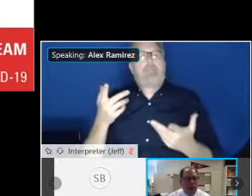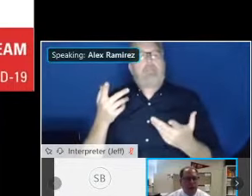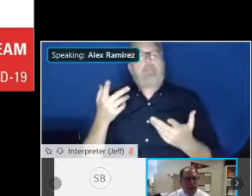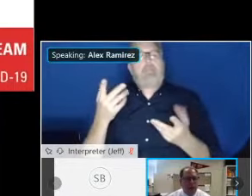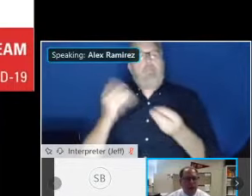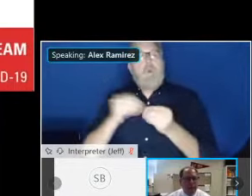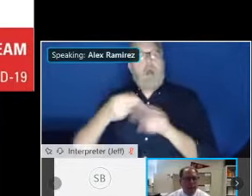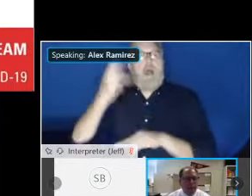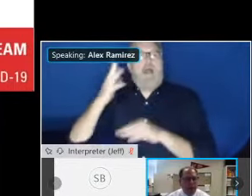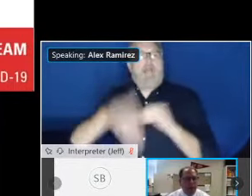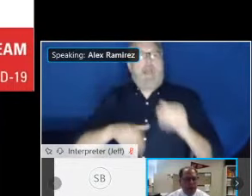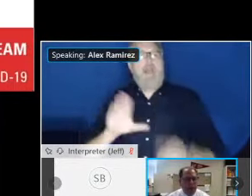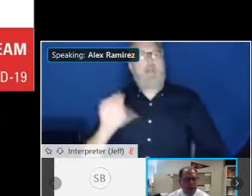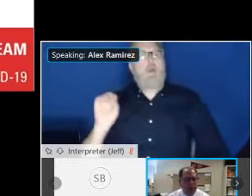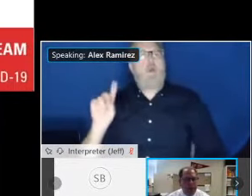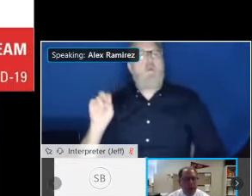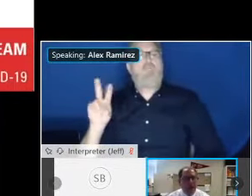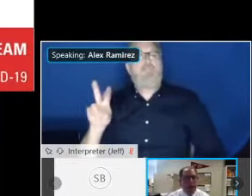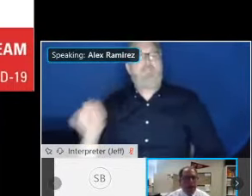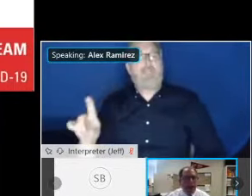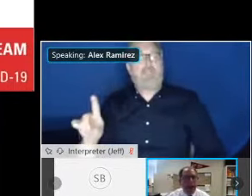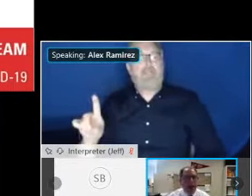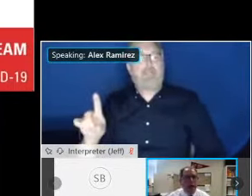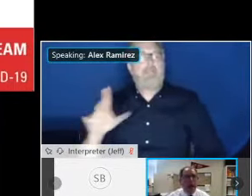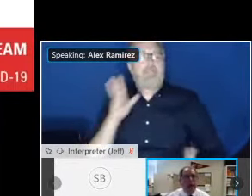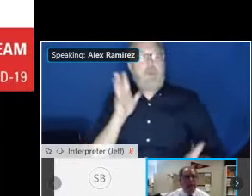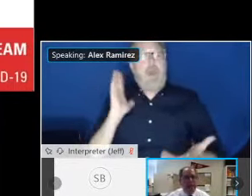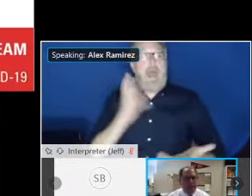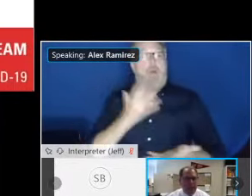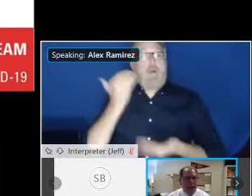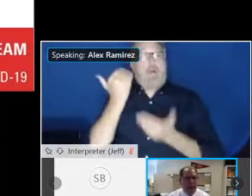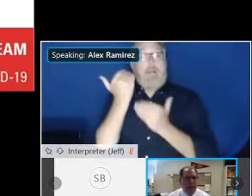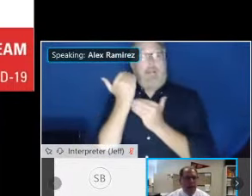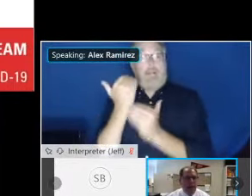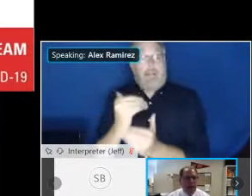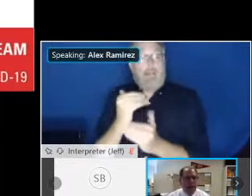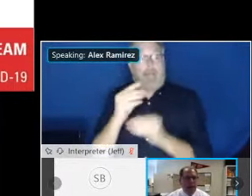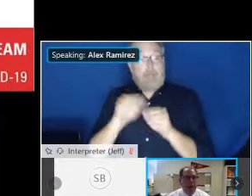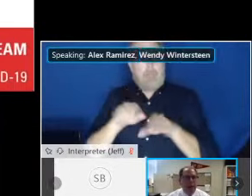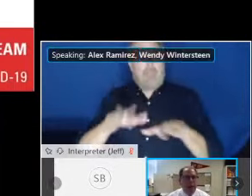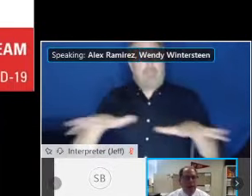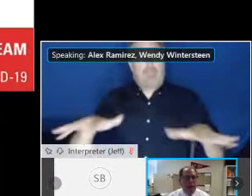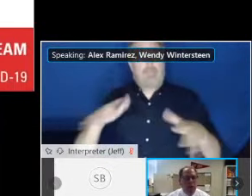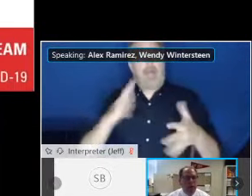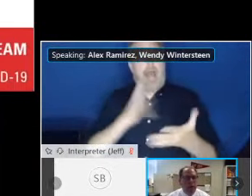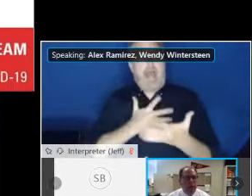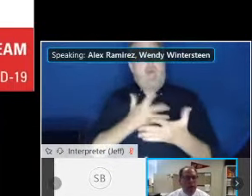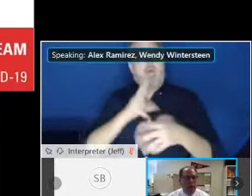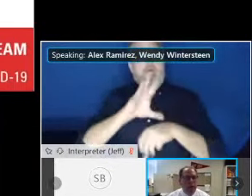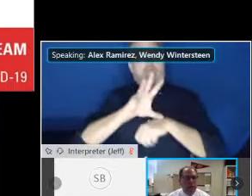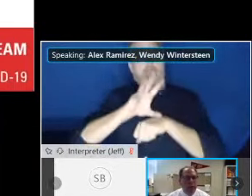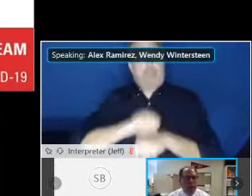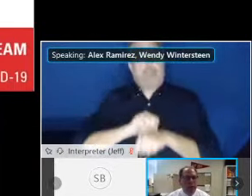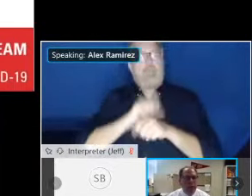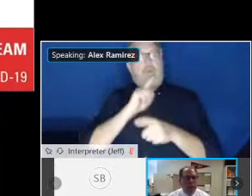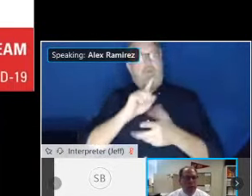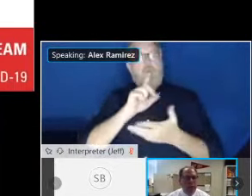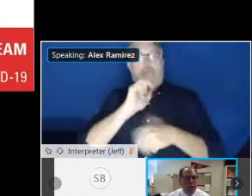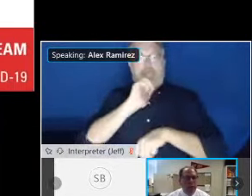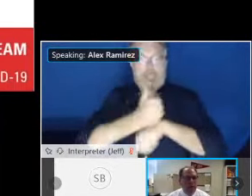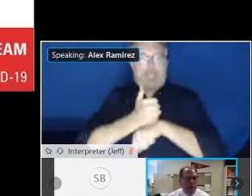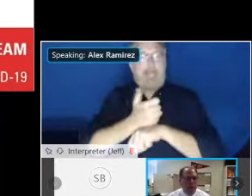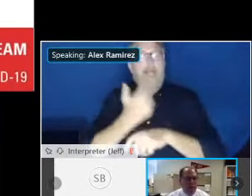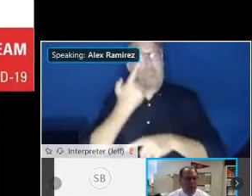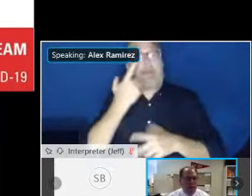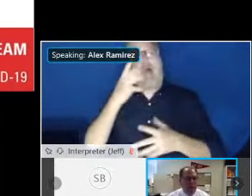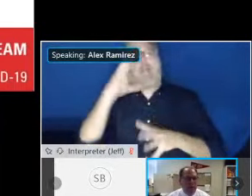the goal of the mitigation practices, they are designed assuming we have positive